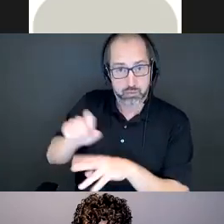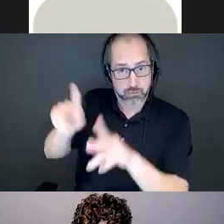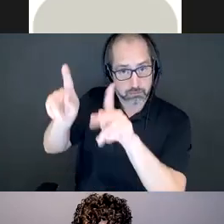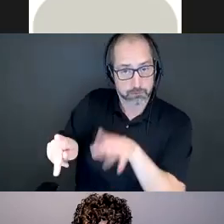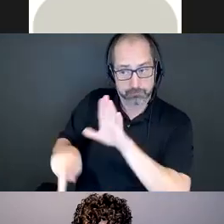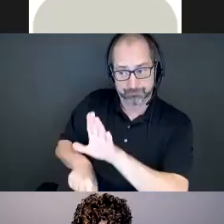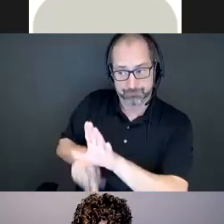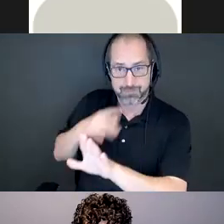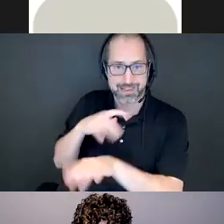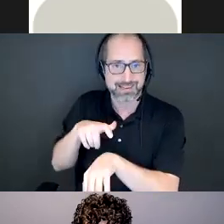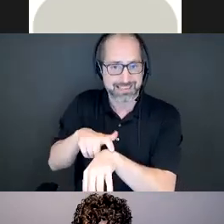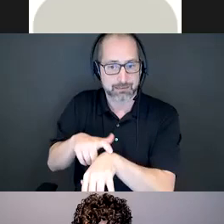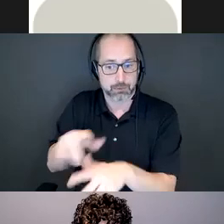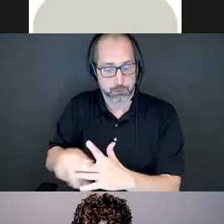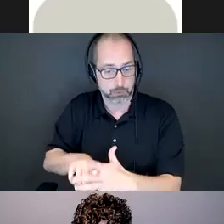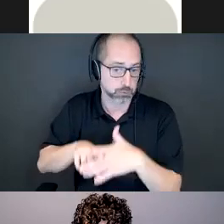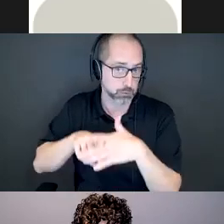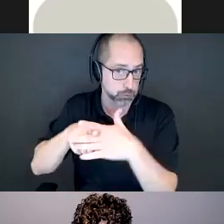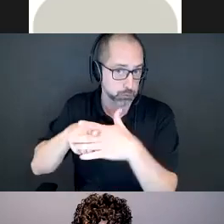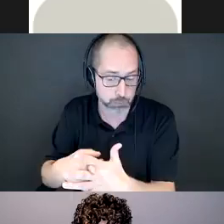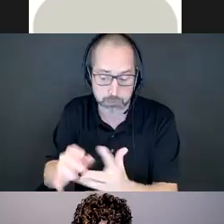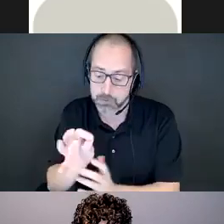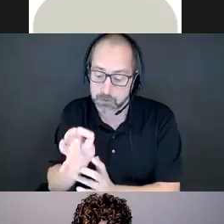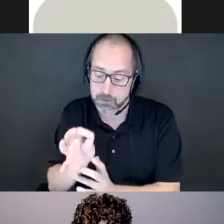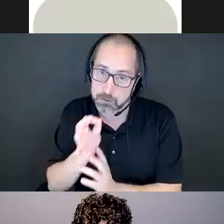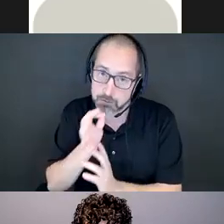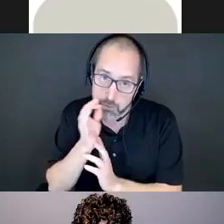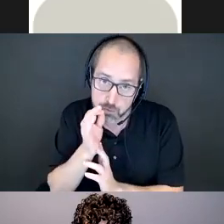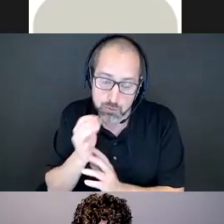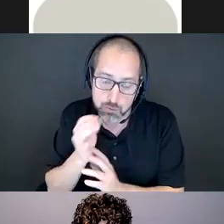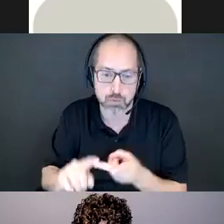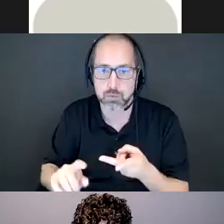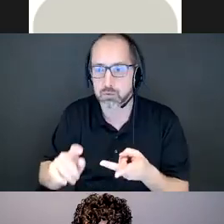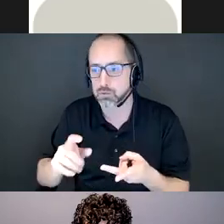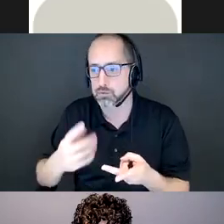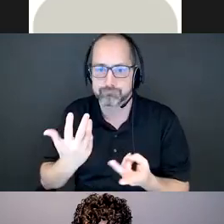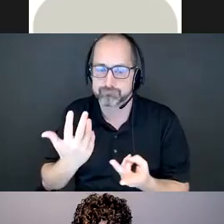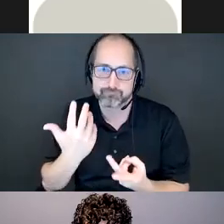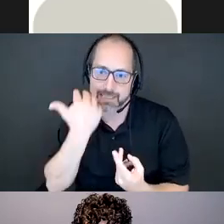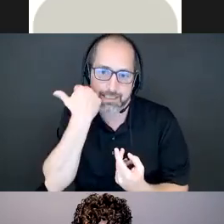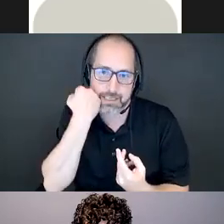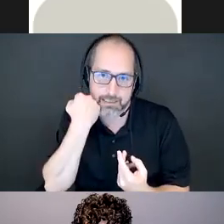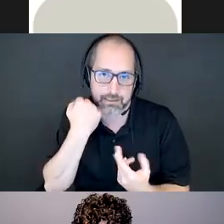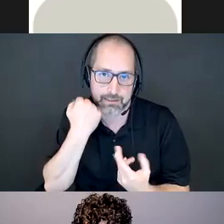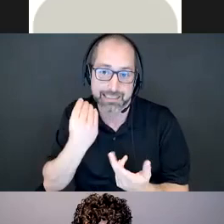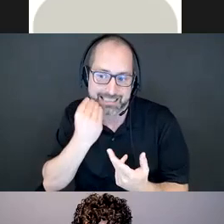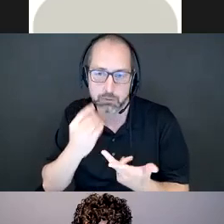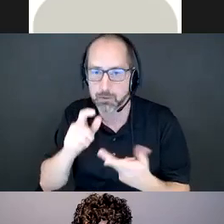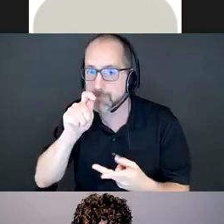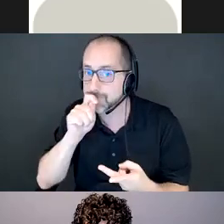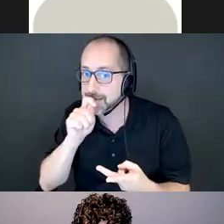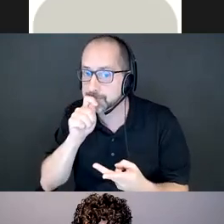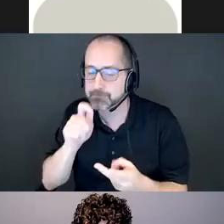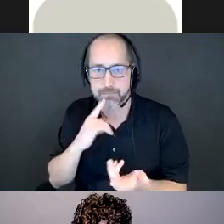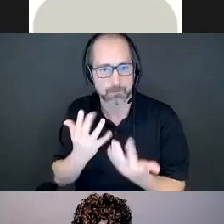of action, so for the time you smoke it or you ingest it or you vape it, it takes a little bit of